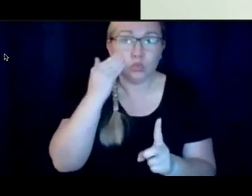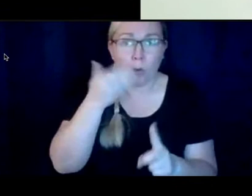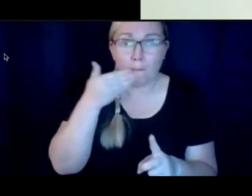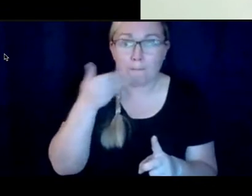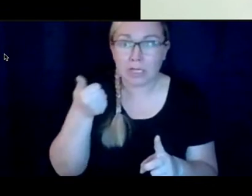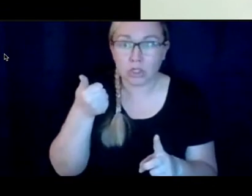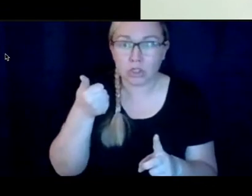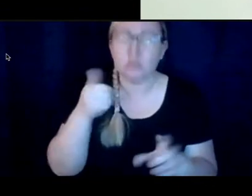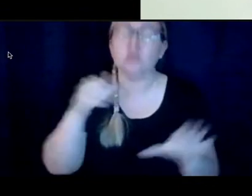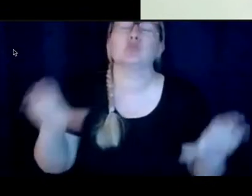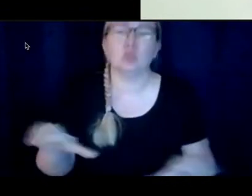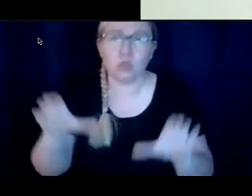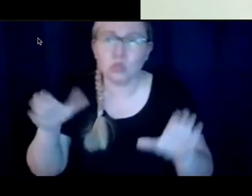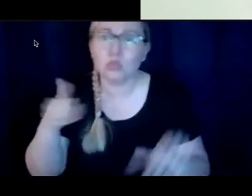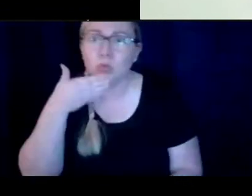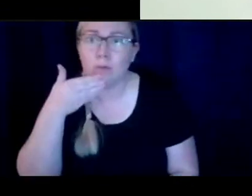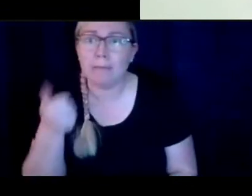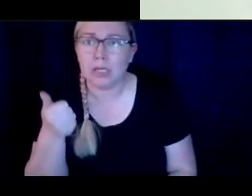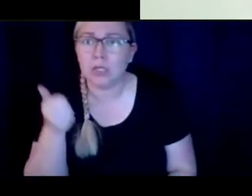better.